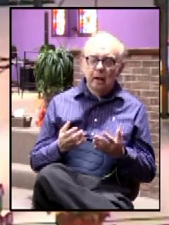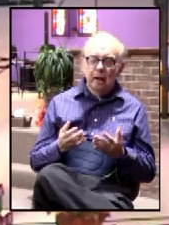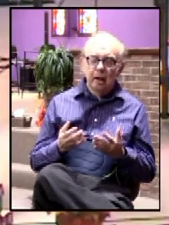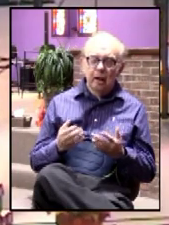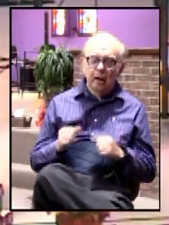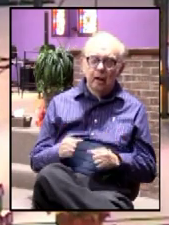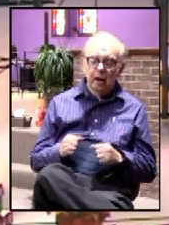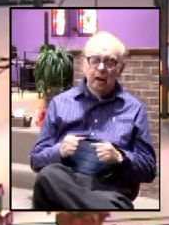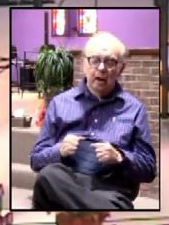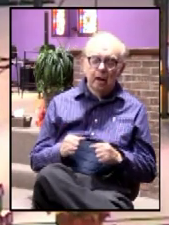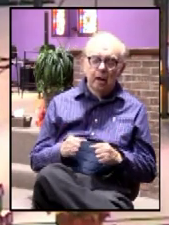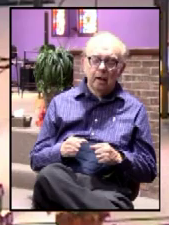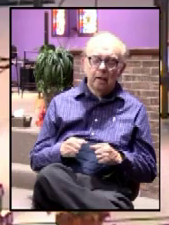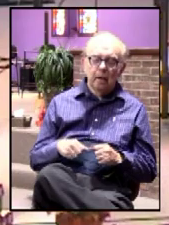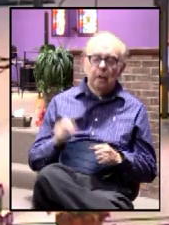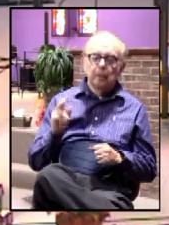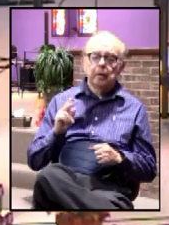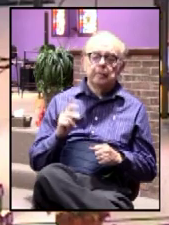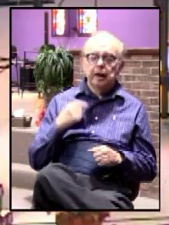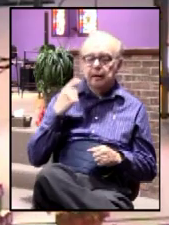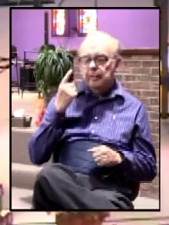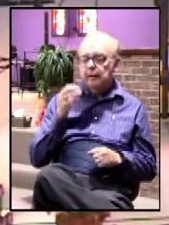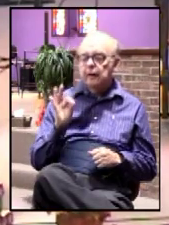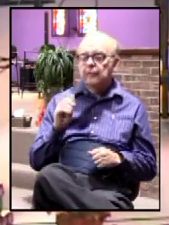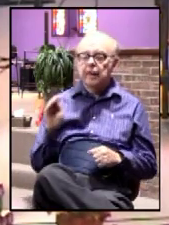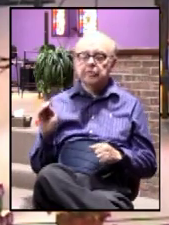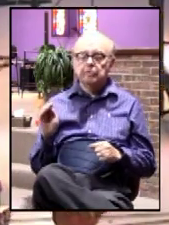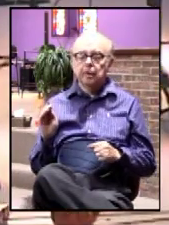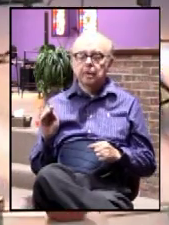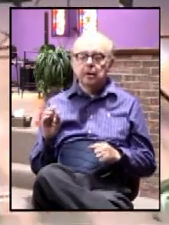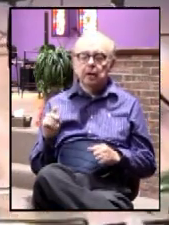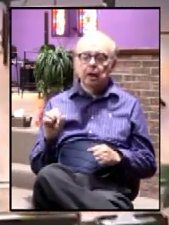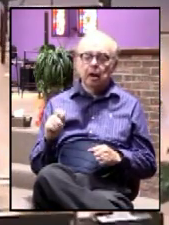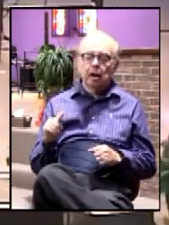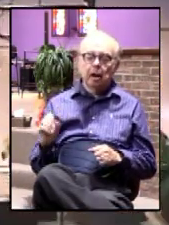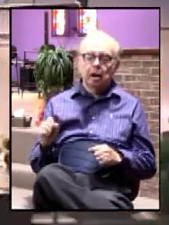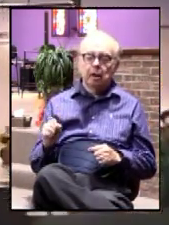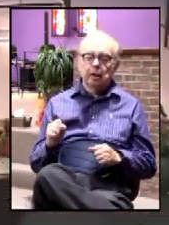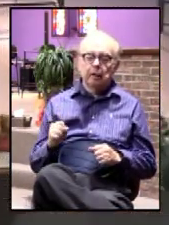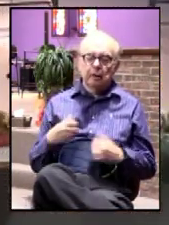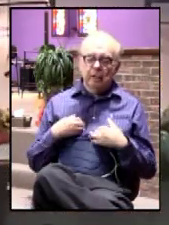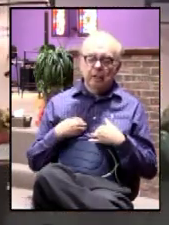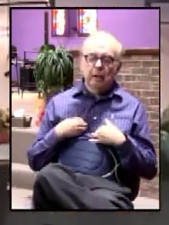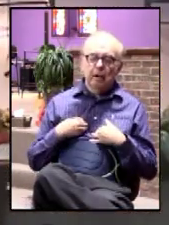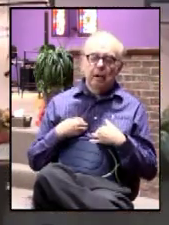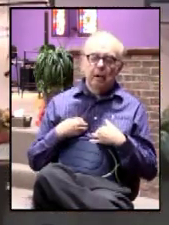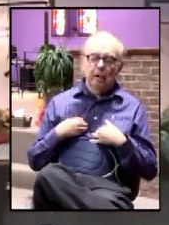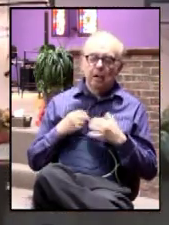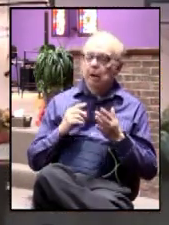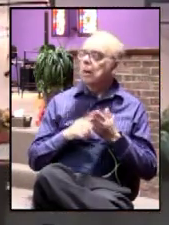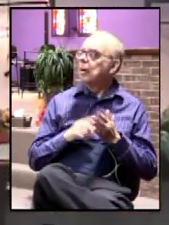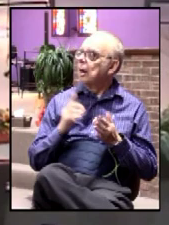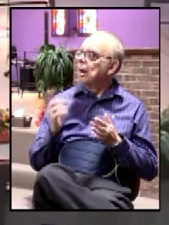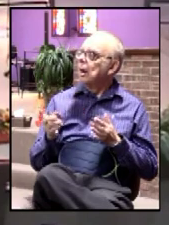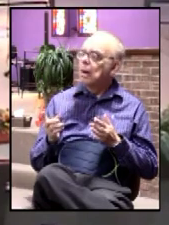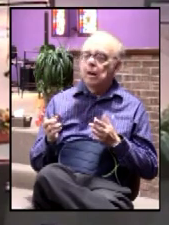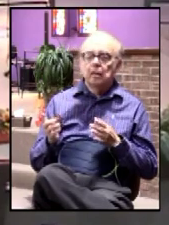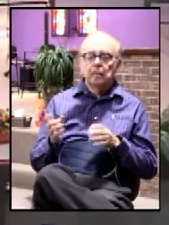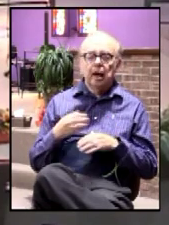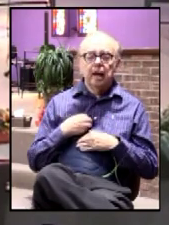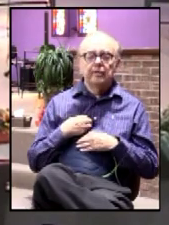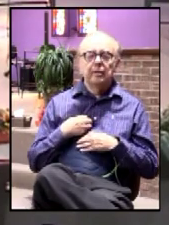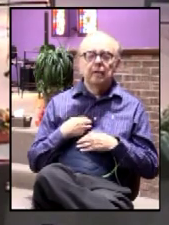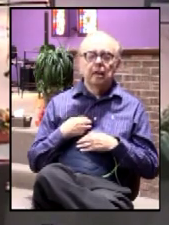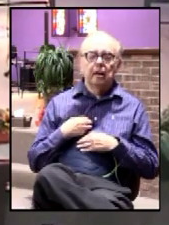I can pull up a Facebook post that I had, and I might find a Facebook post on here where I've